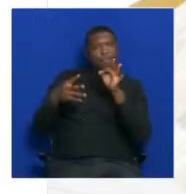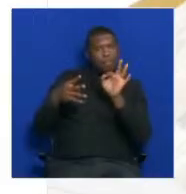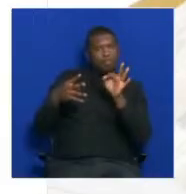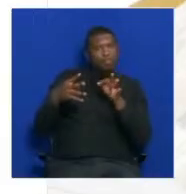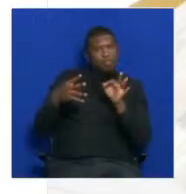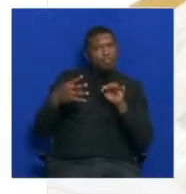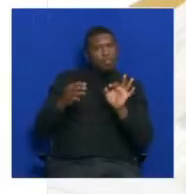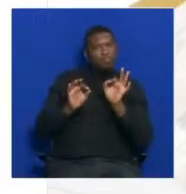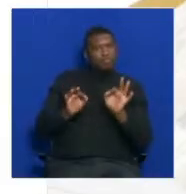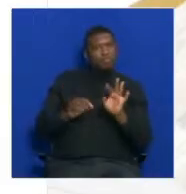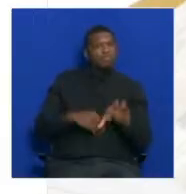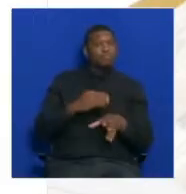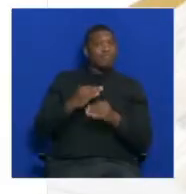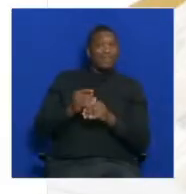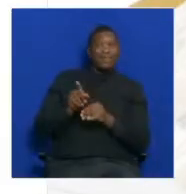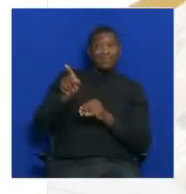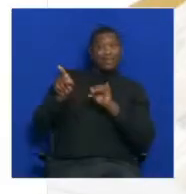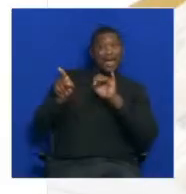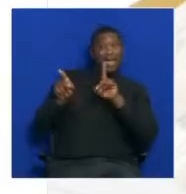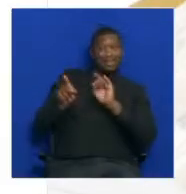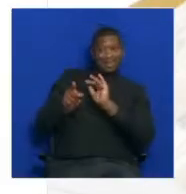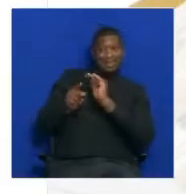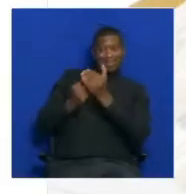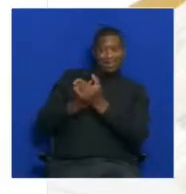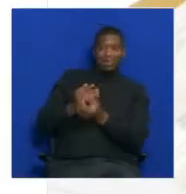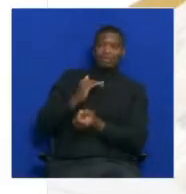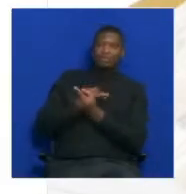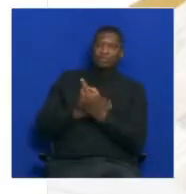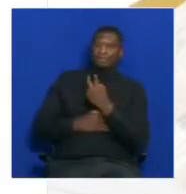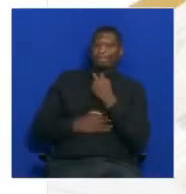away. That, in my